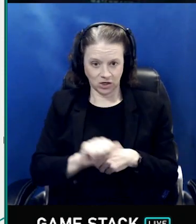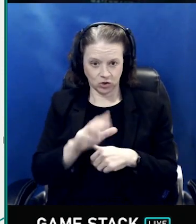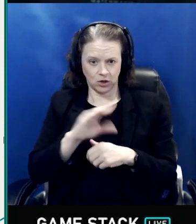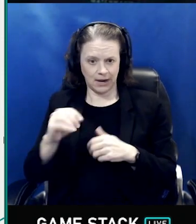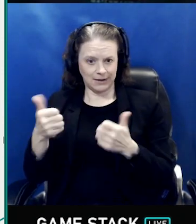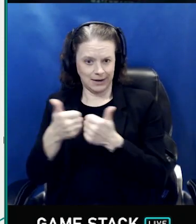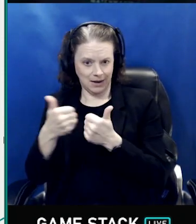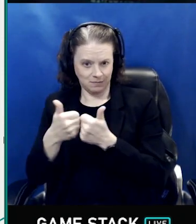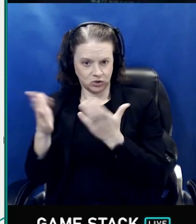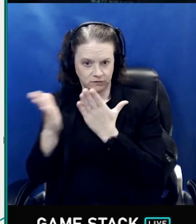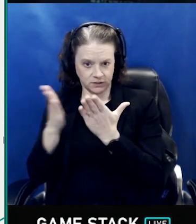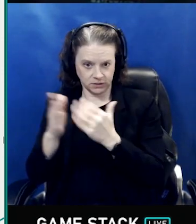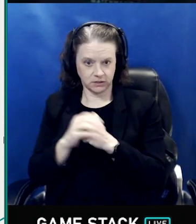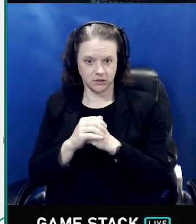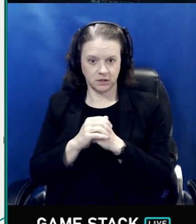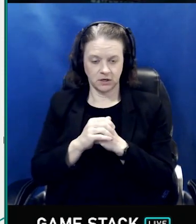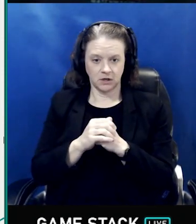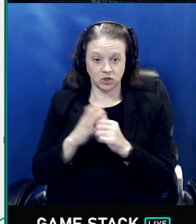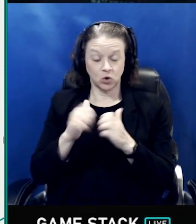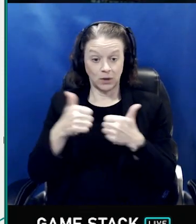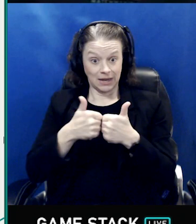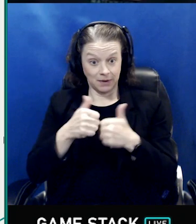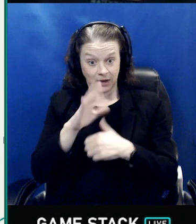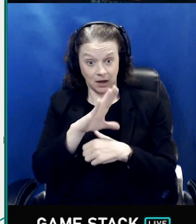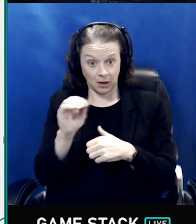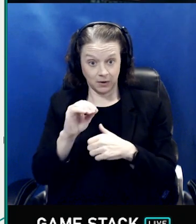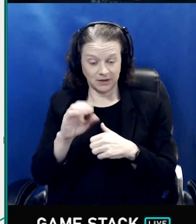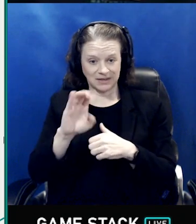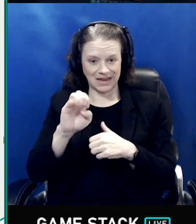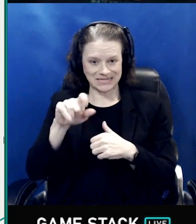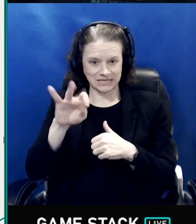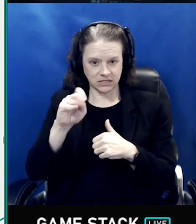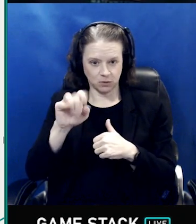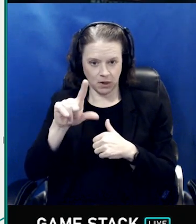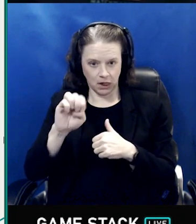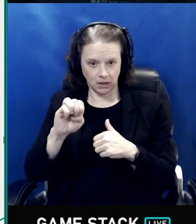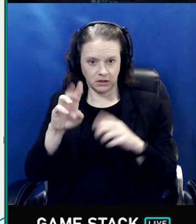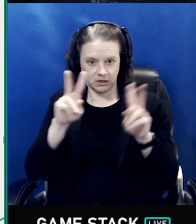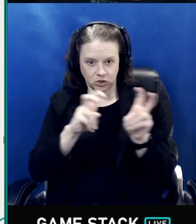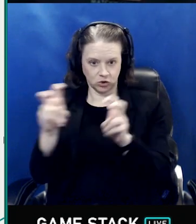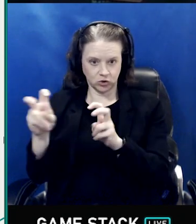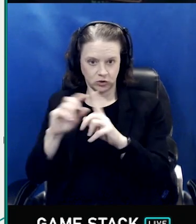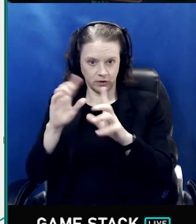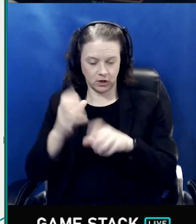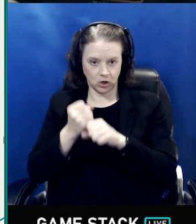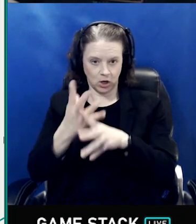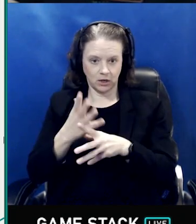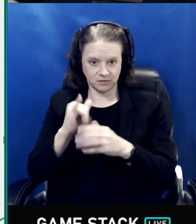that, gaming companies experienced several issues caused by maintenance of Azure.